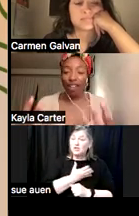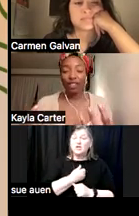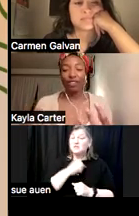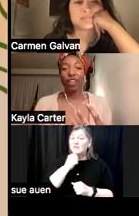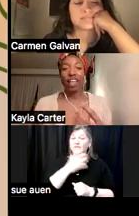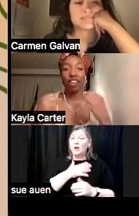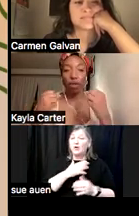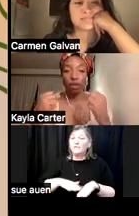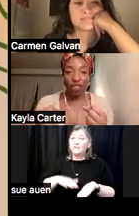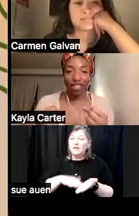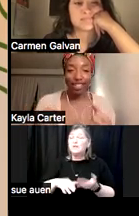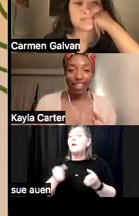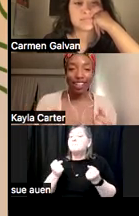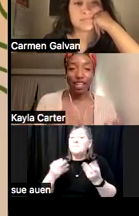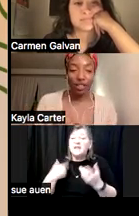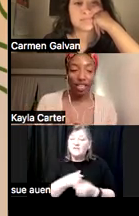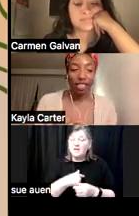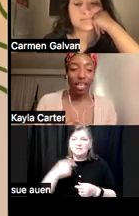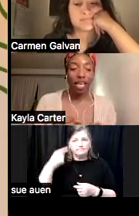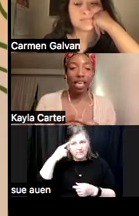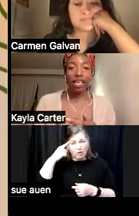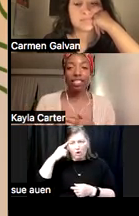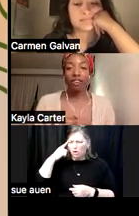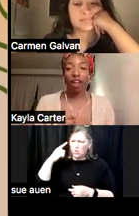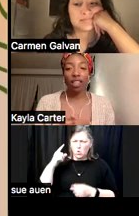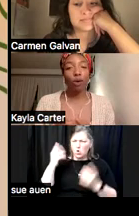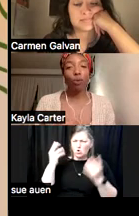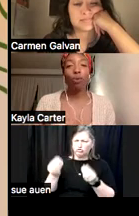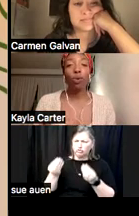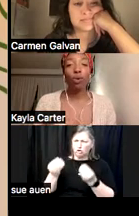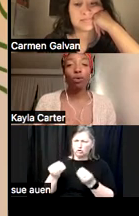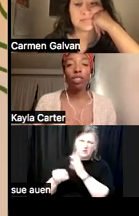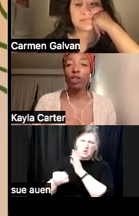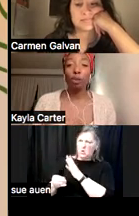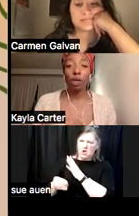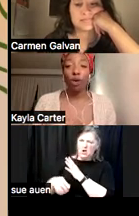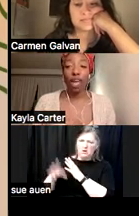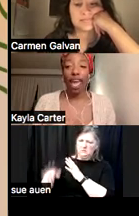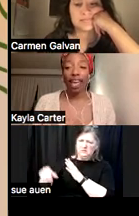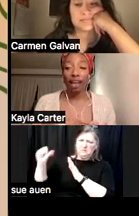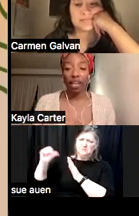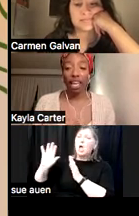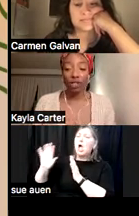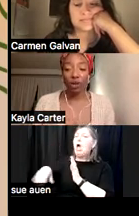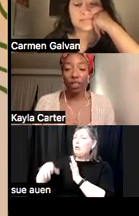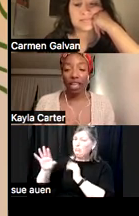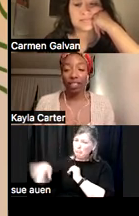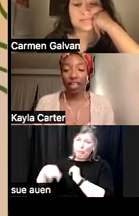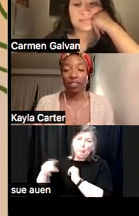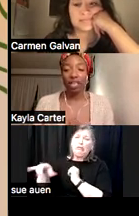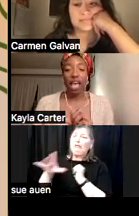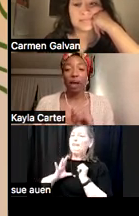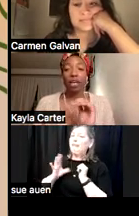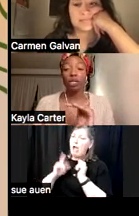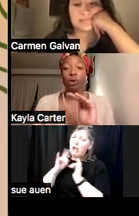lot of us feel and have been sold this idea that gentleness is very like, woo-woo, it's going to be okay, and I'm going to handle you with kid